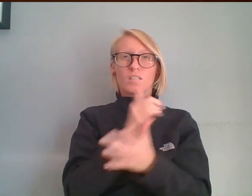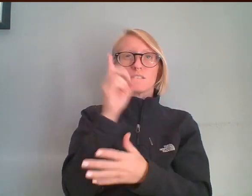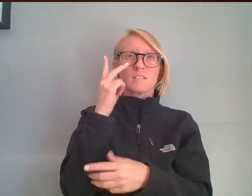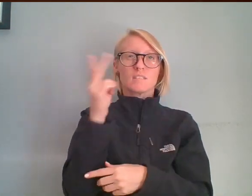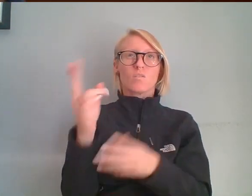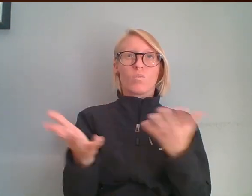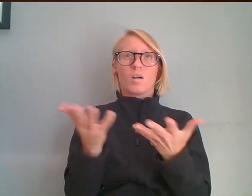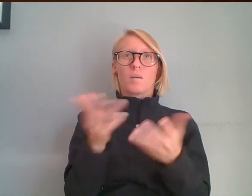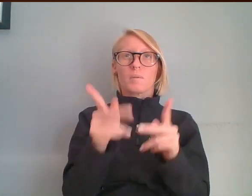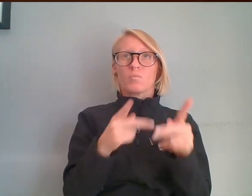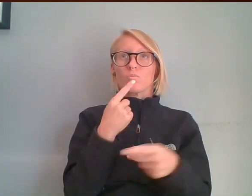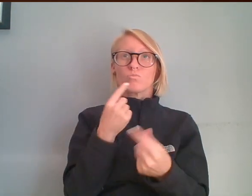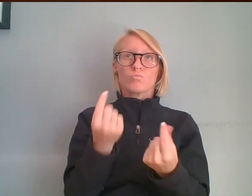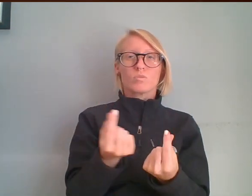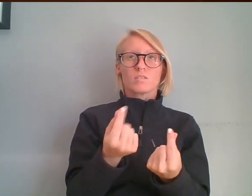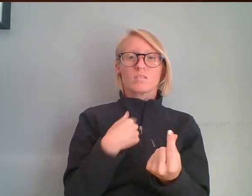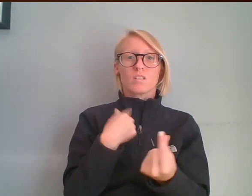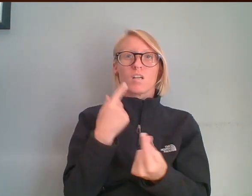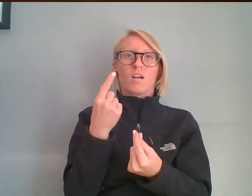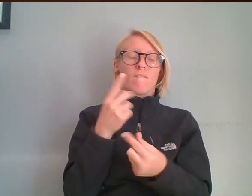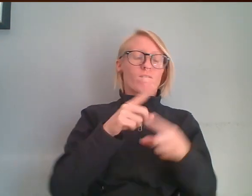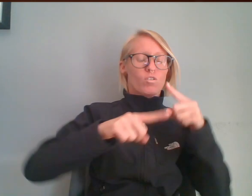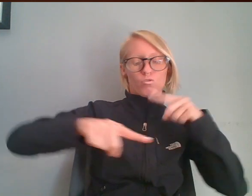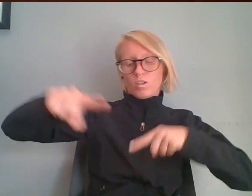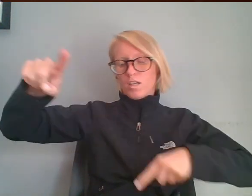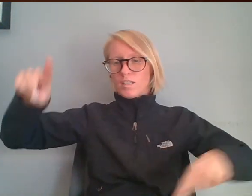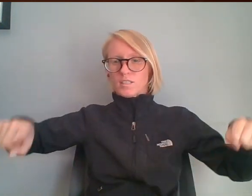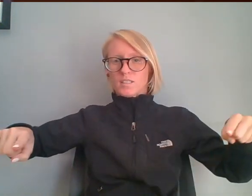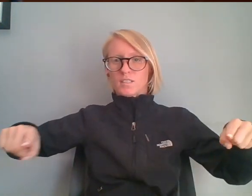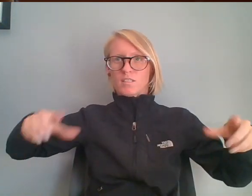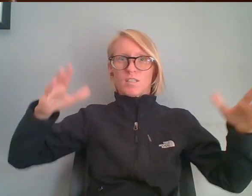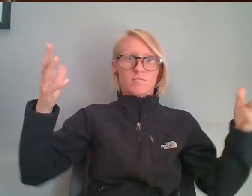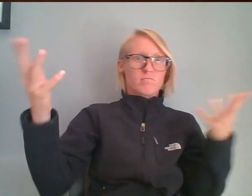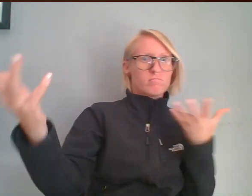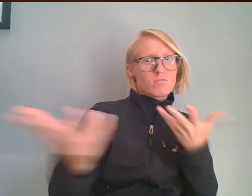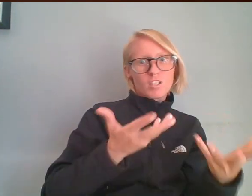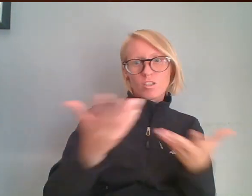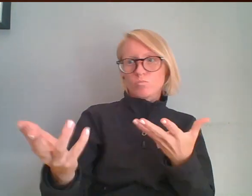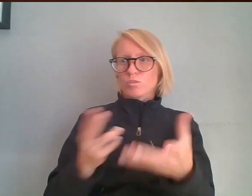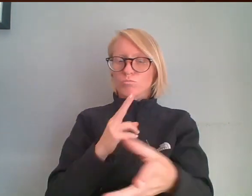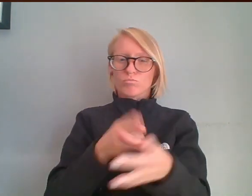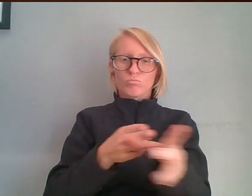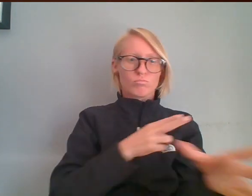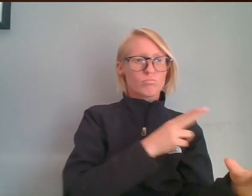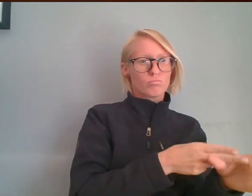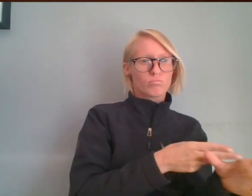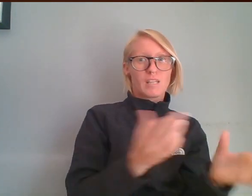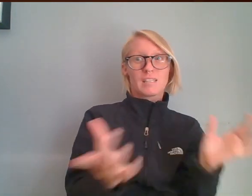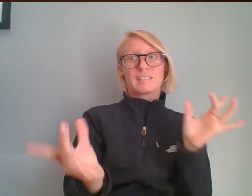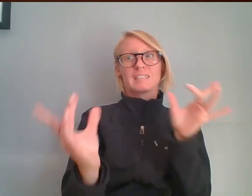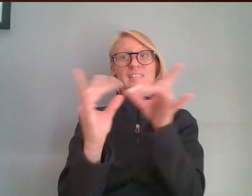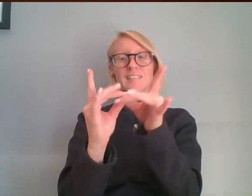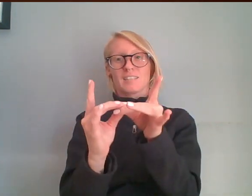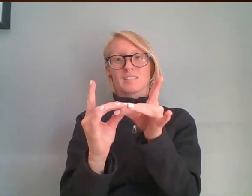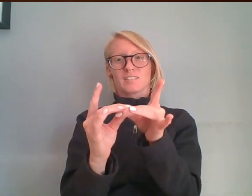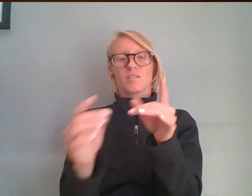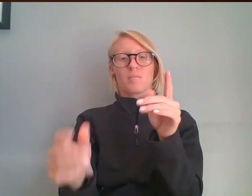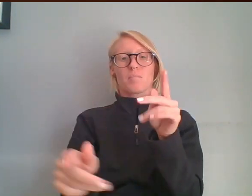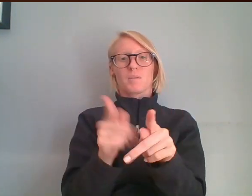variety and it's about engagement. Those are the ways that you really connect to people who are remote from you. Other